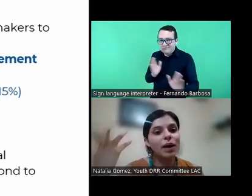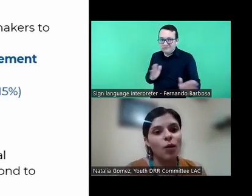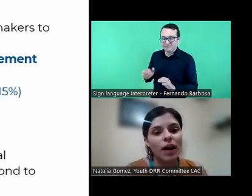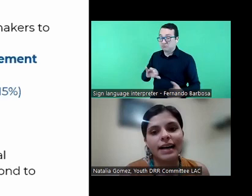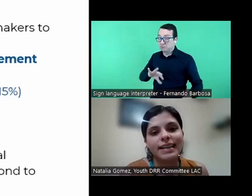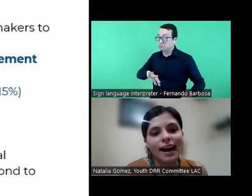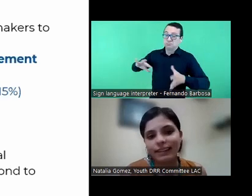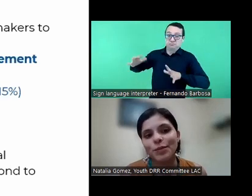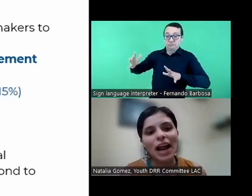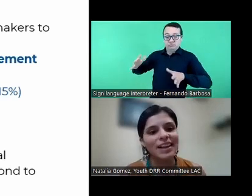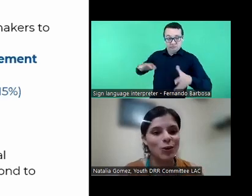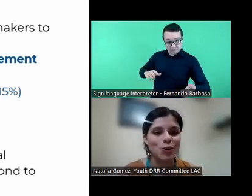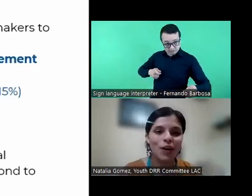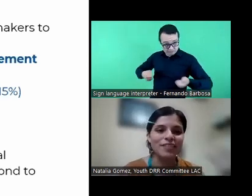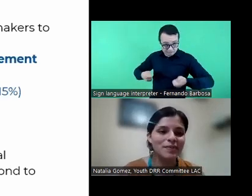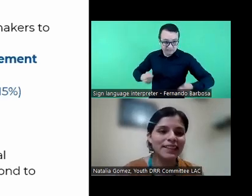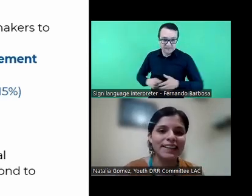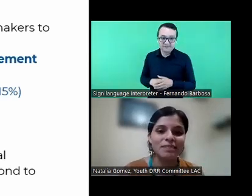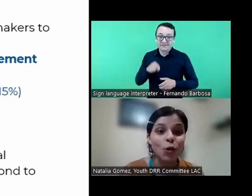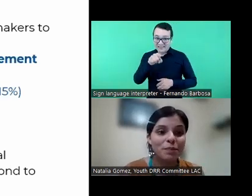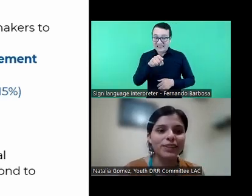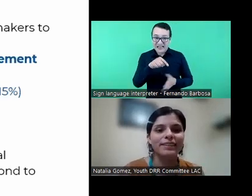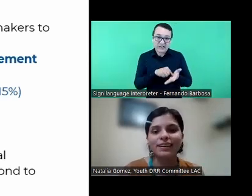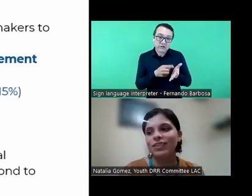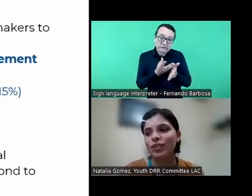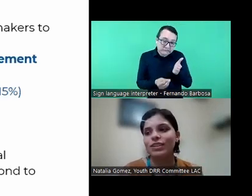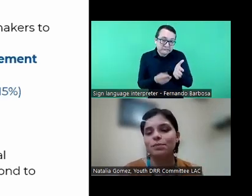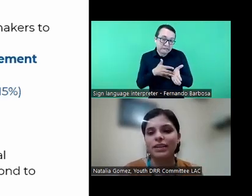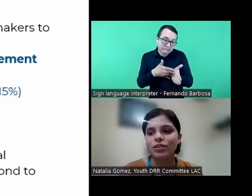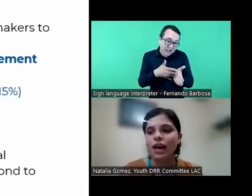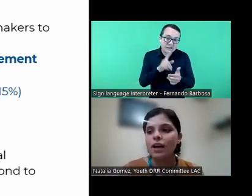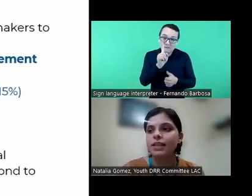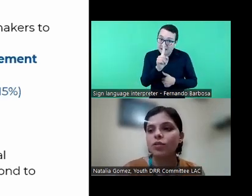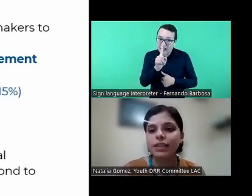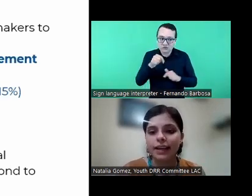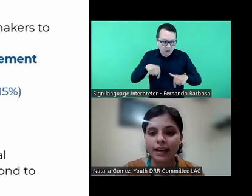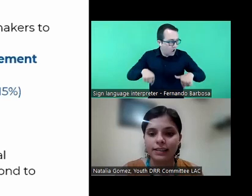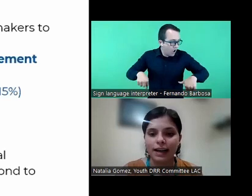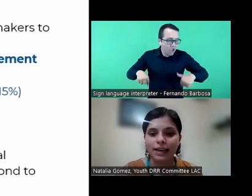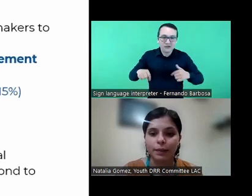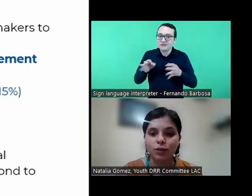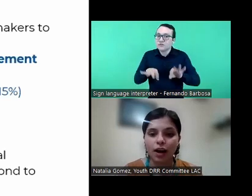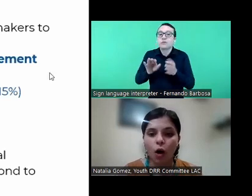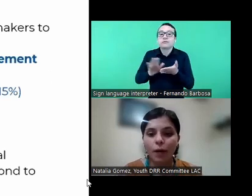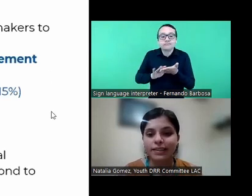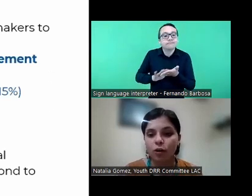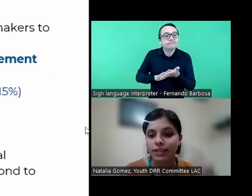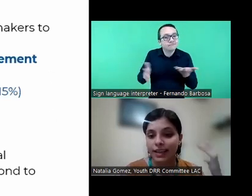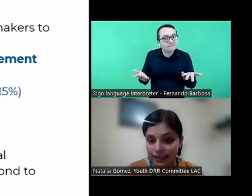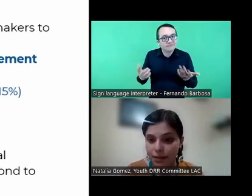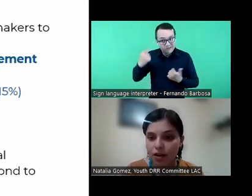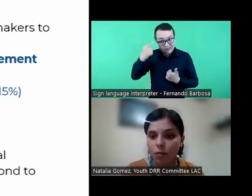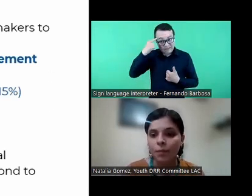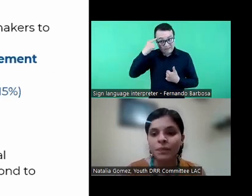youth in disaster management strategies. We also have resilience. So here we have the solution, and it is very important that